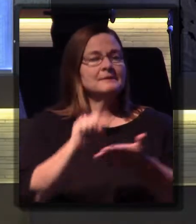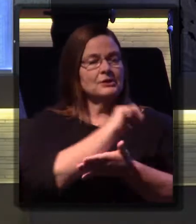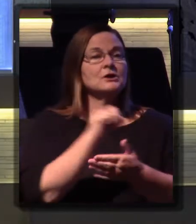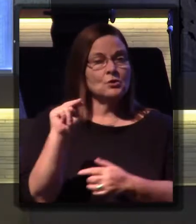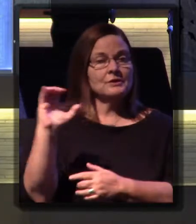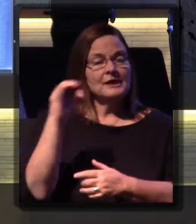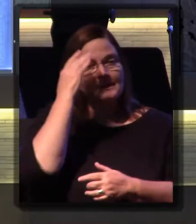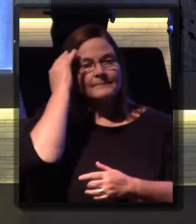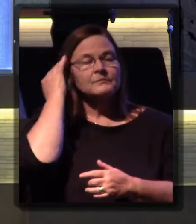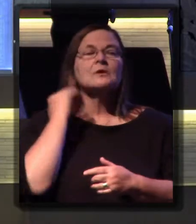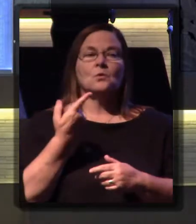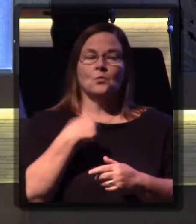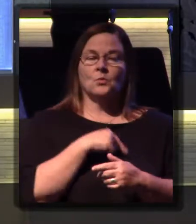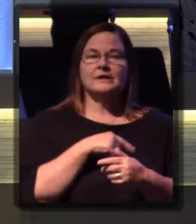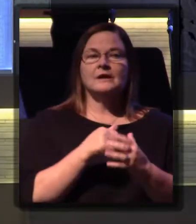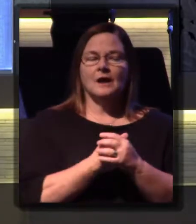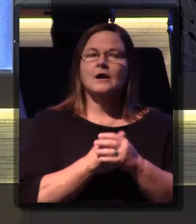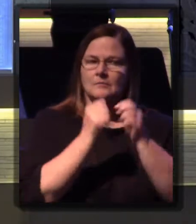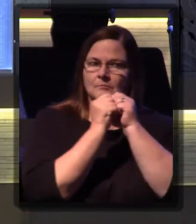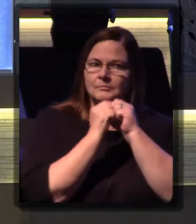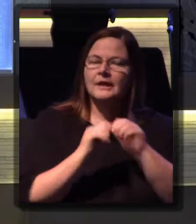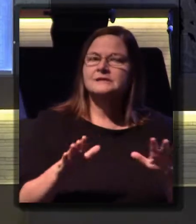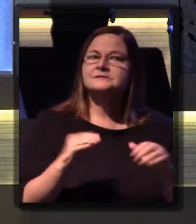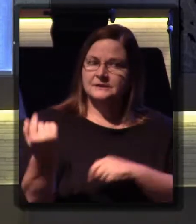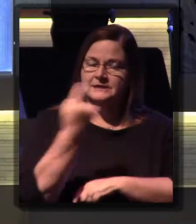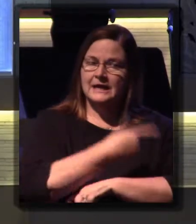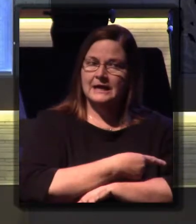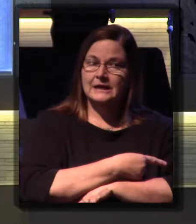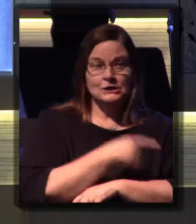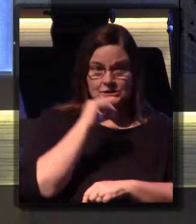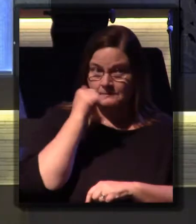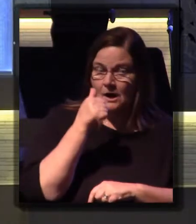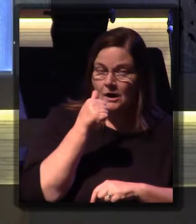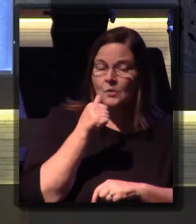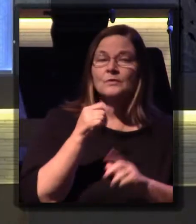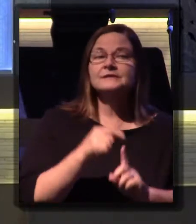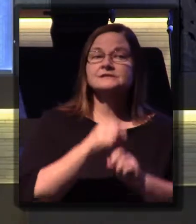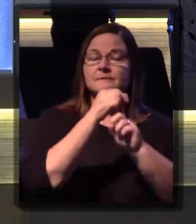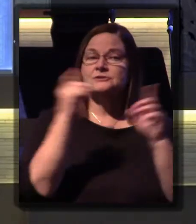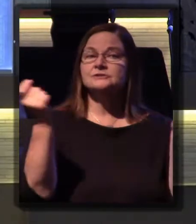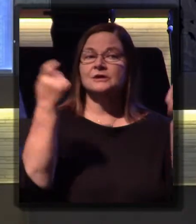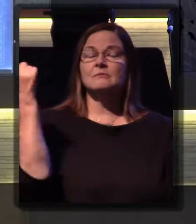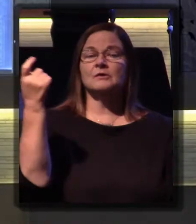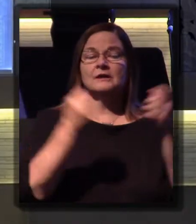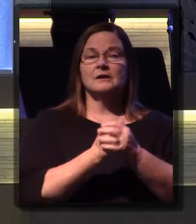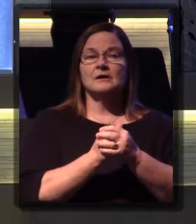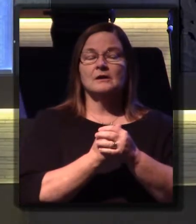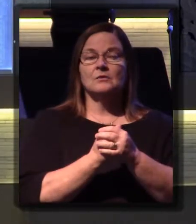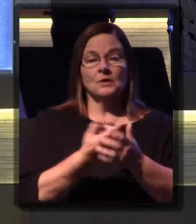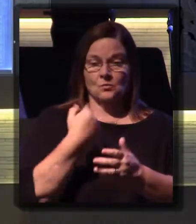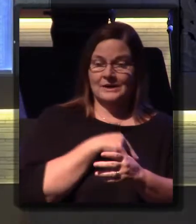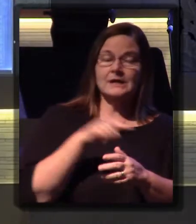serving at Shepherd's Theological Seminary in Cary, North Carolina. We, as a seminary, are going to be blessed today